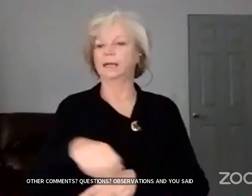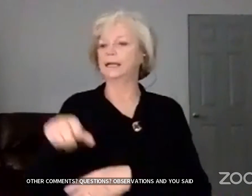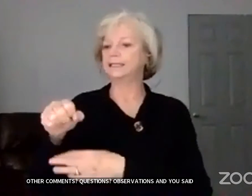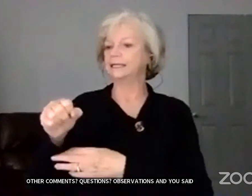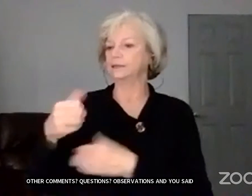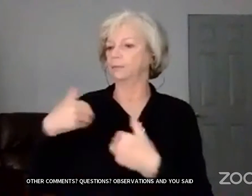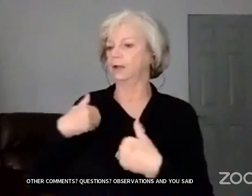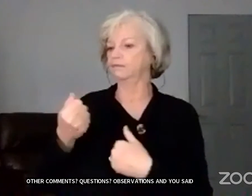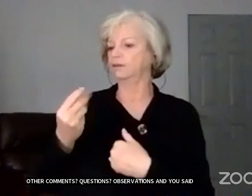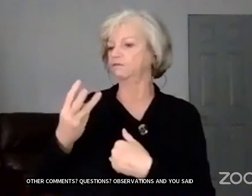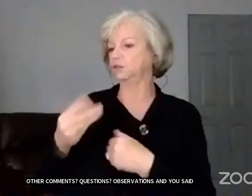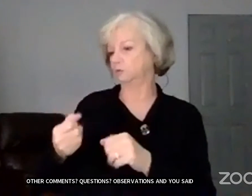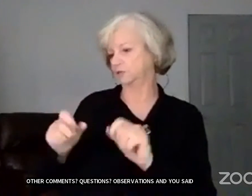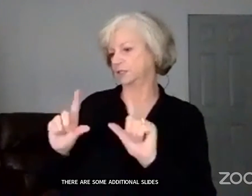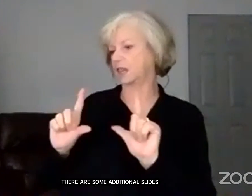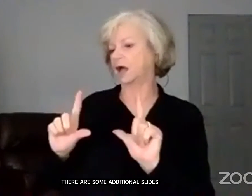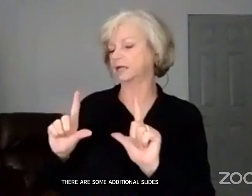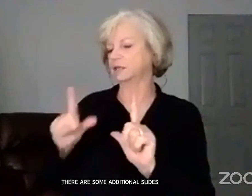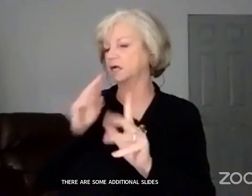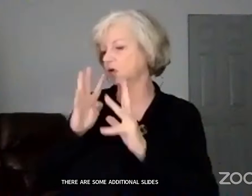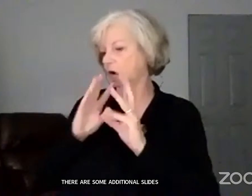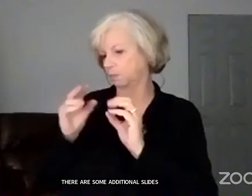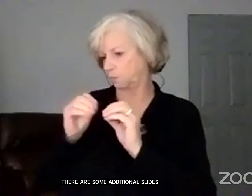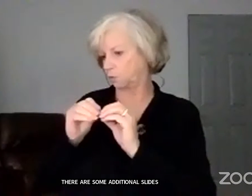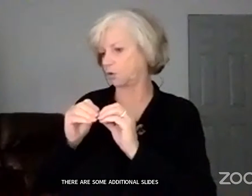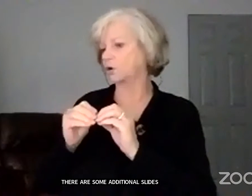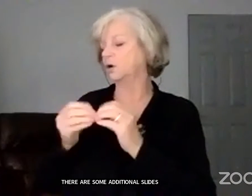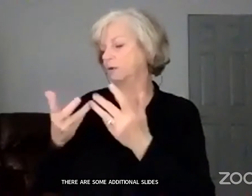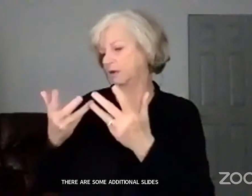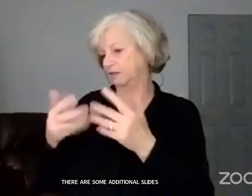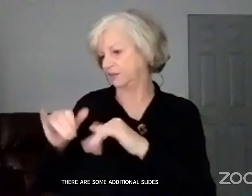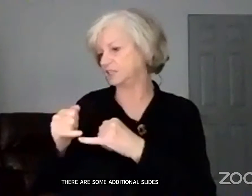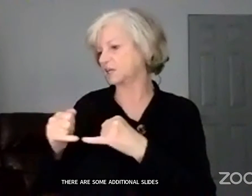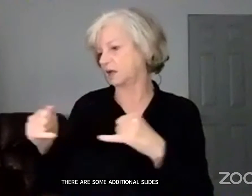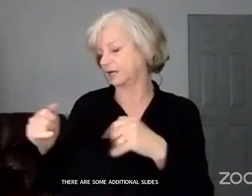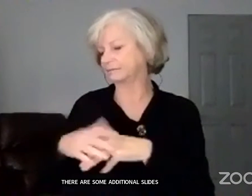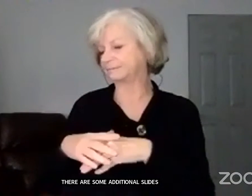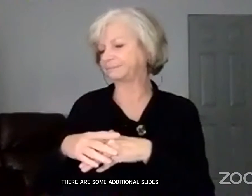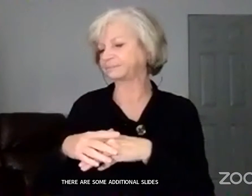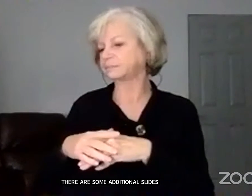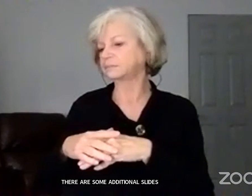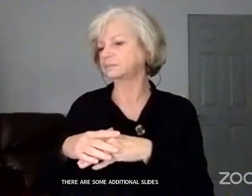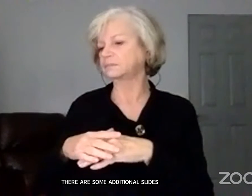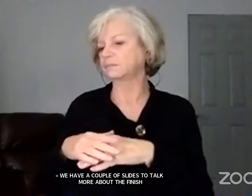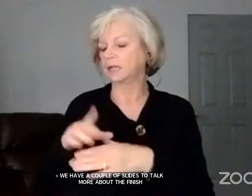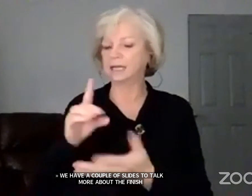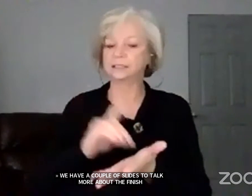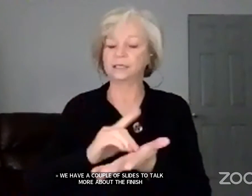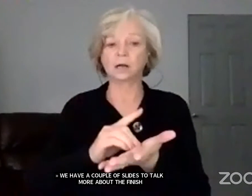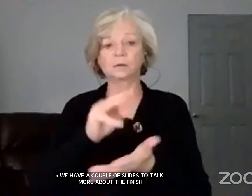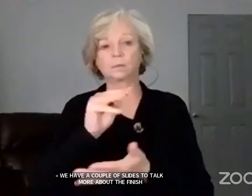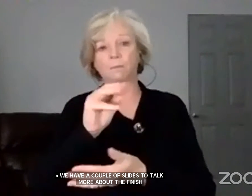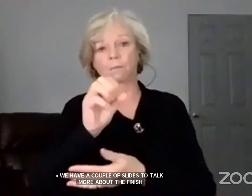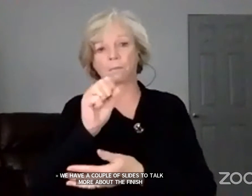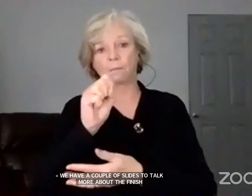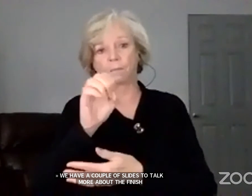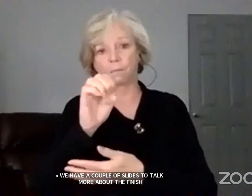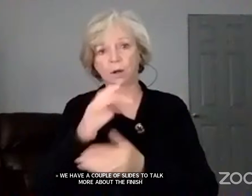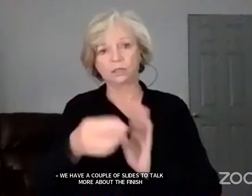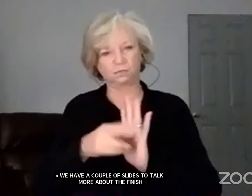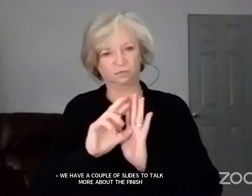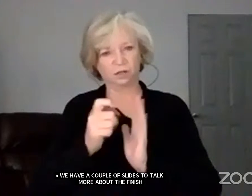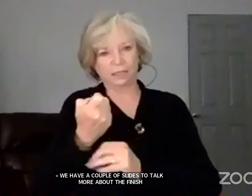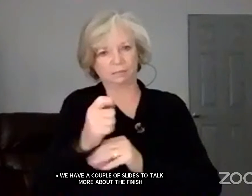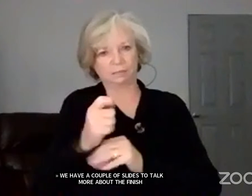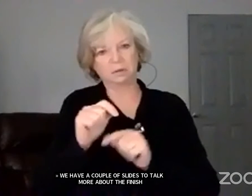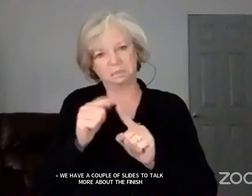of slides just to talk a little bit more about the finish line and what we're doing now. And Dr. Moss already covered a little bit of that, but we can just spend maybe 5